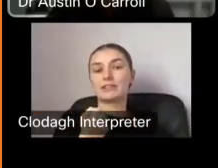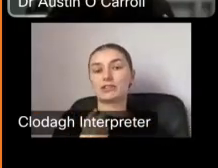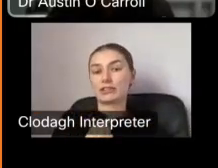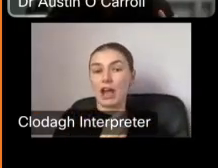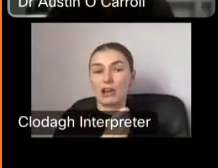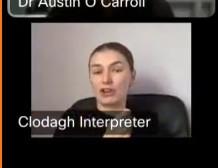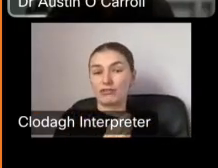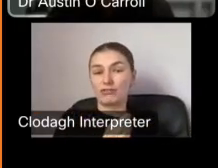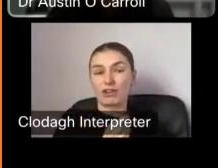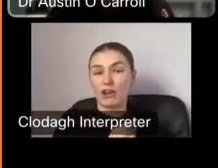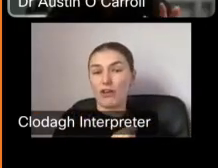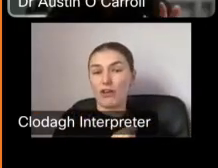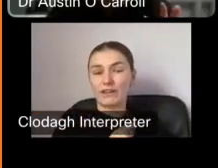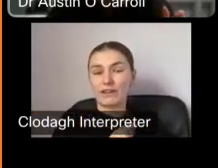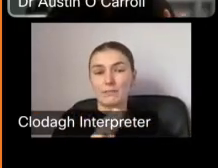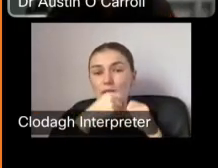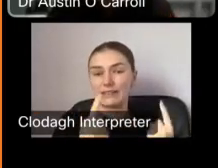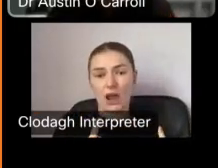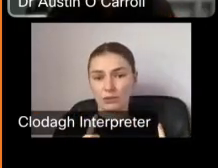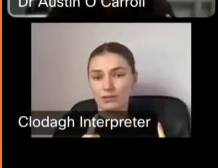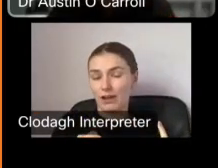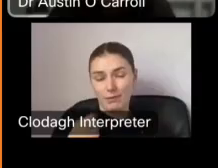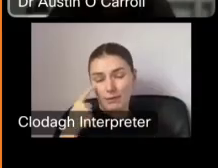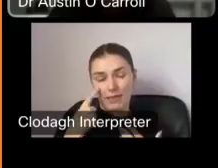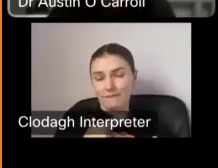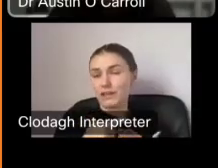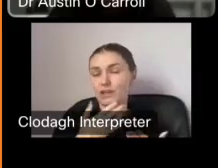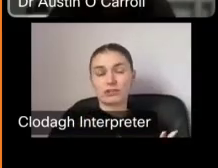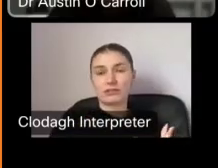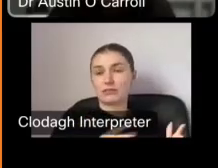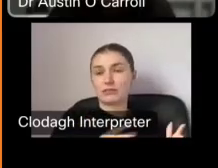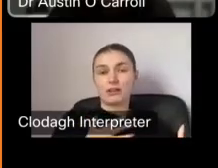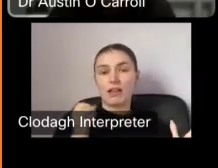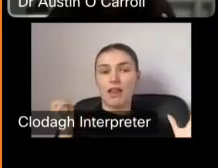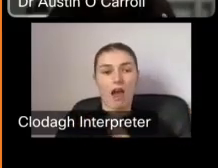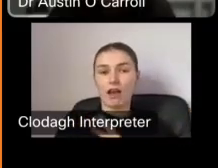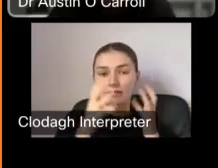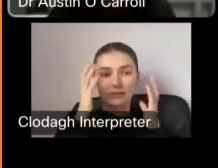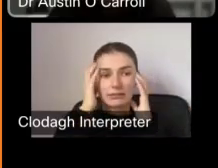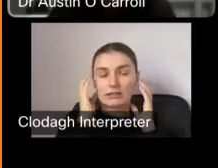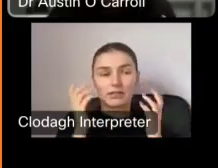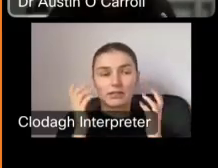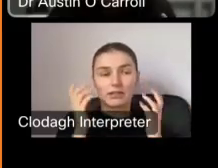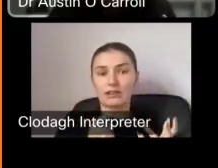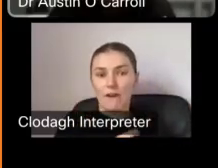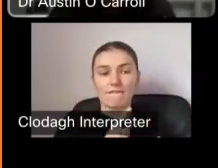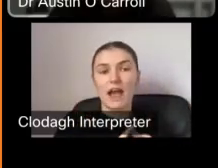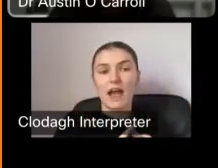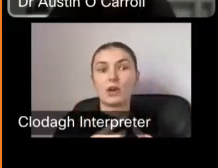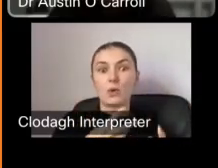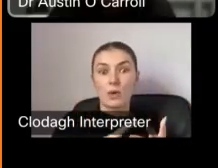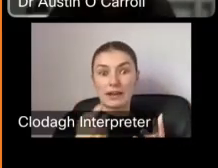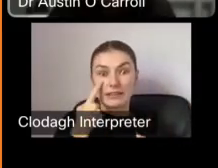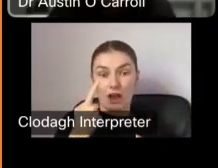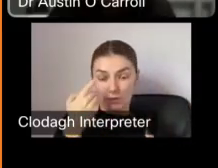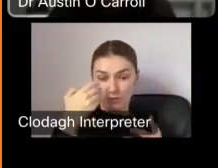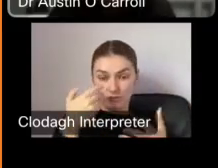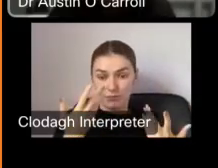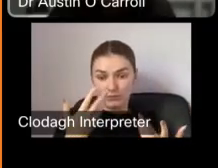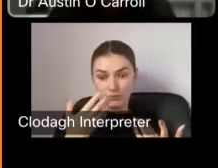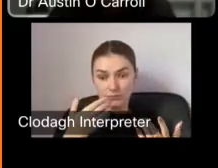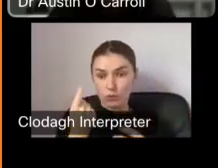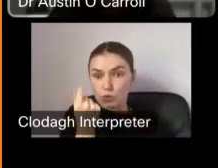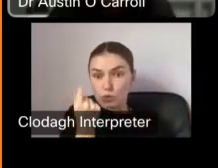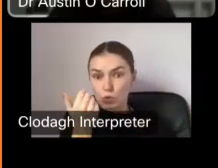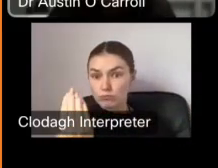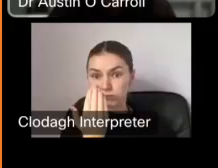breakdown. That's what I believe. He would just literally lost his nerve. And when he saw that he was going into college, something he'd